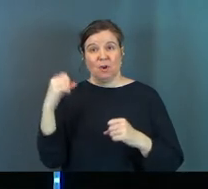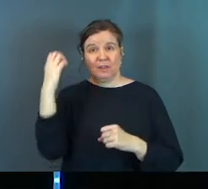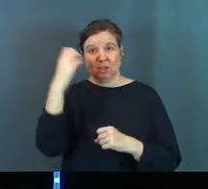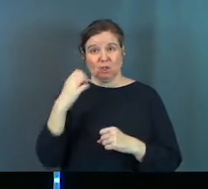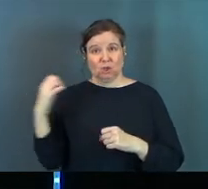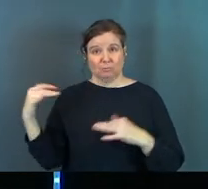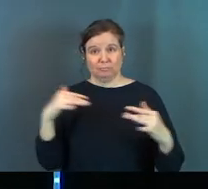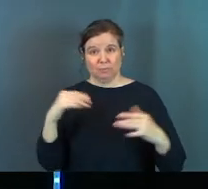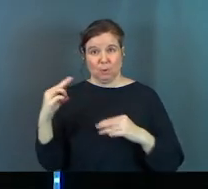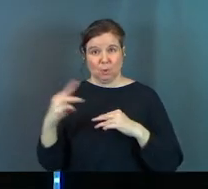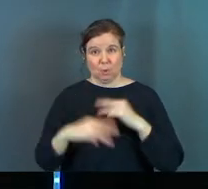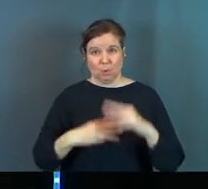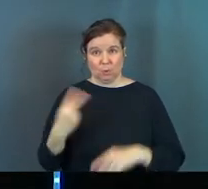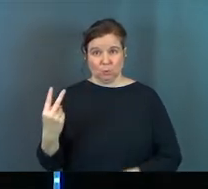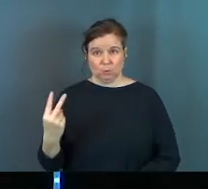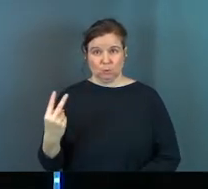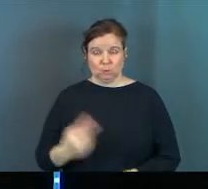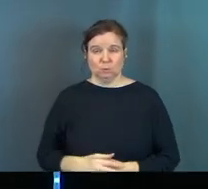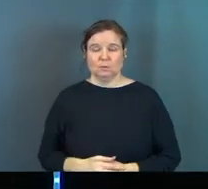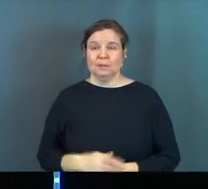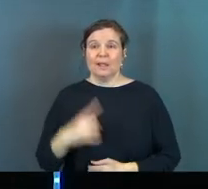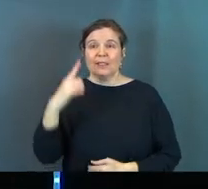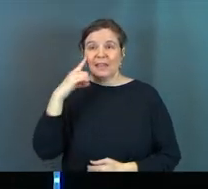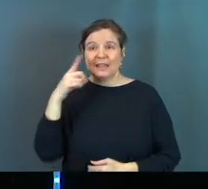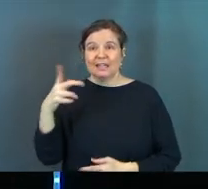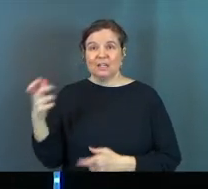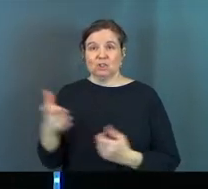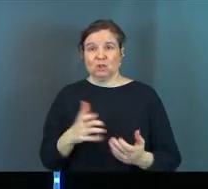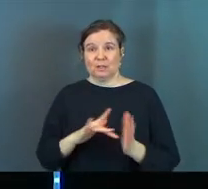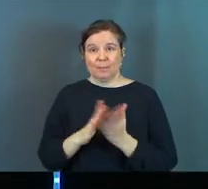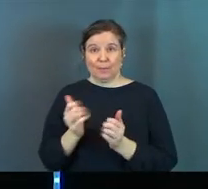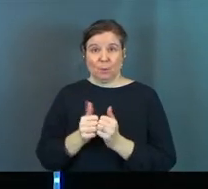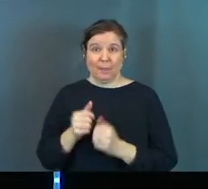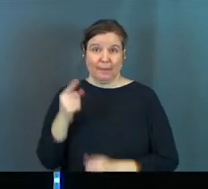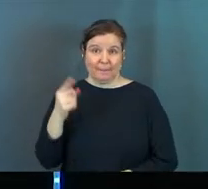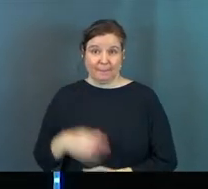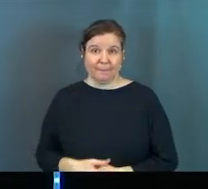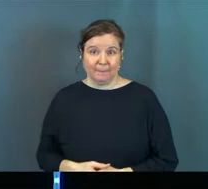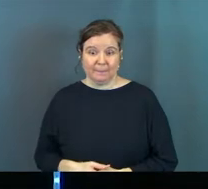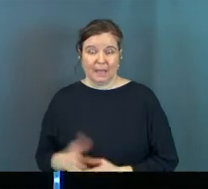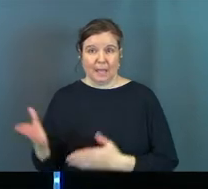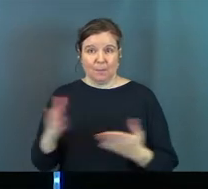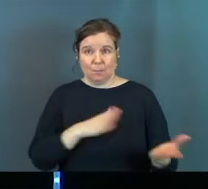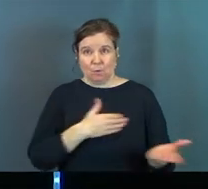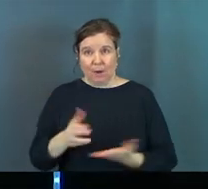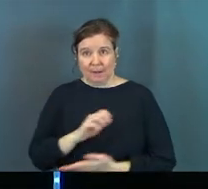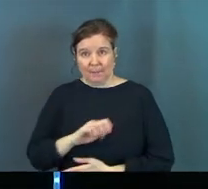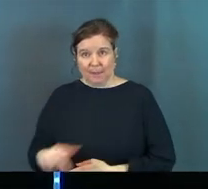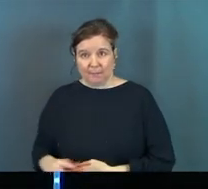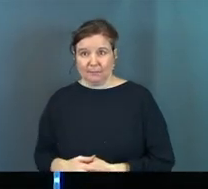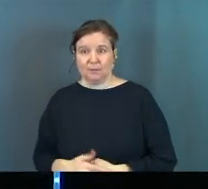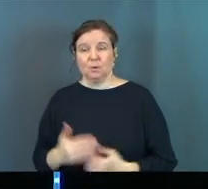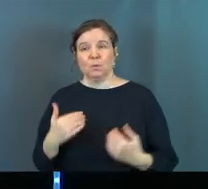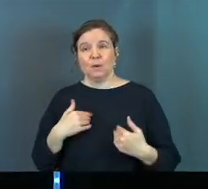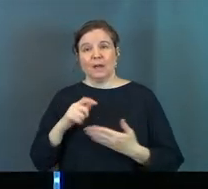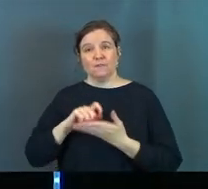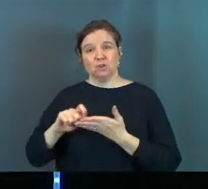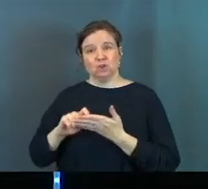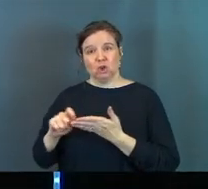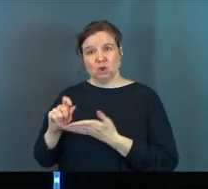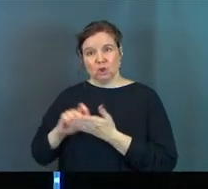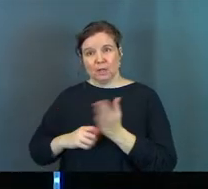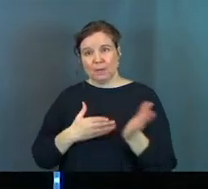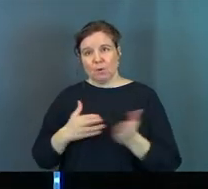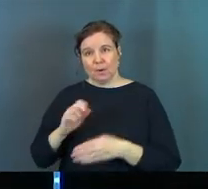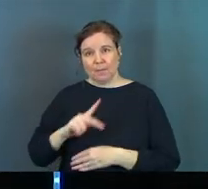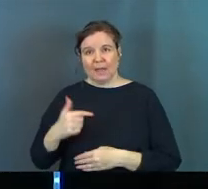European theater in World War II. They think that he took this Bible with him and brought it back. We've got a journal that he took